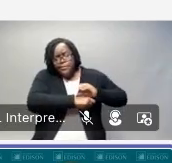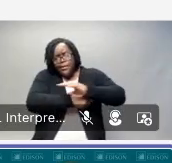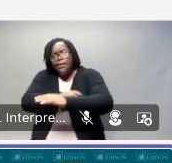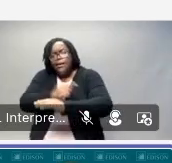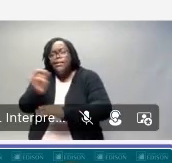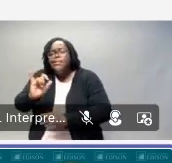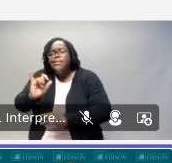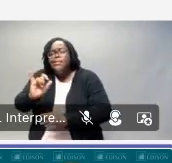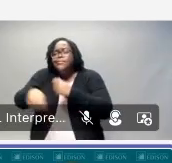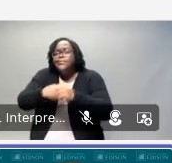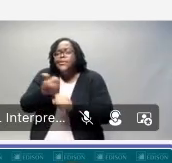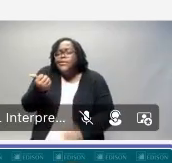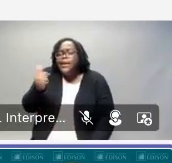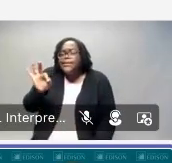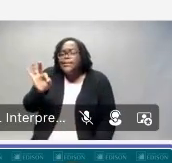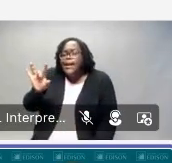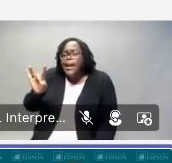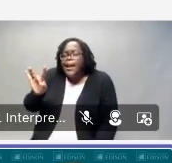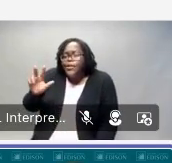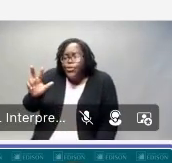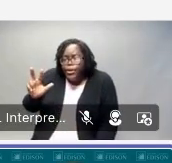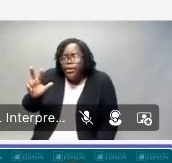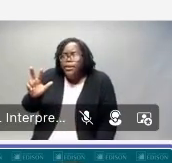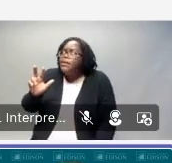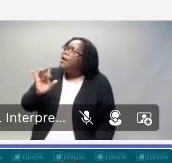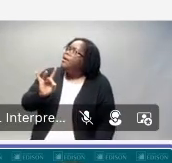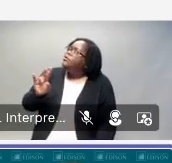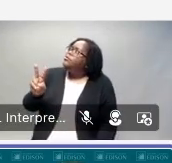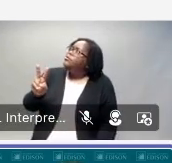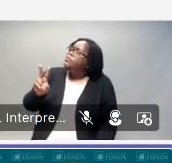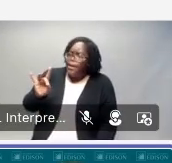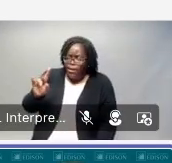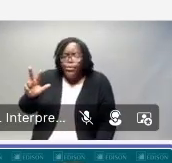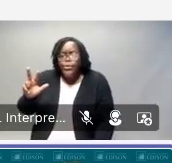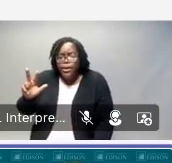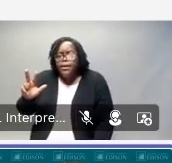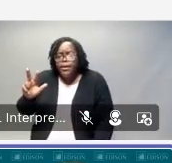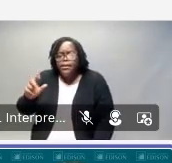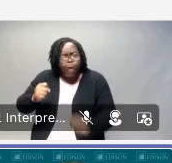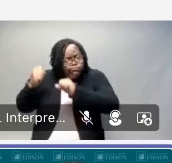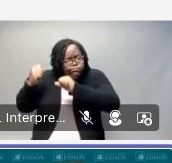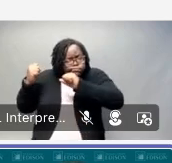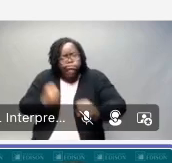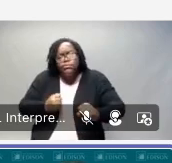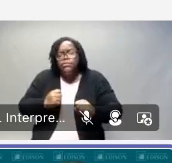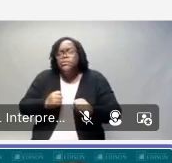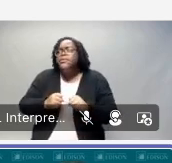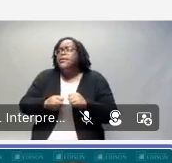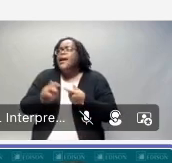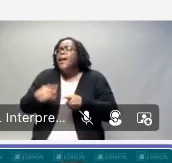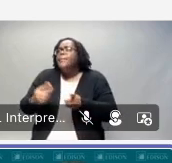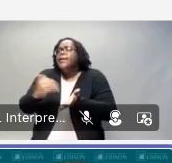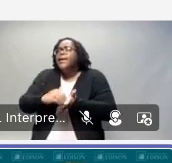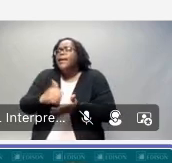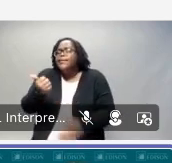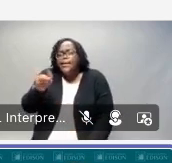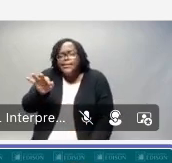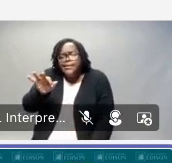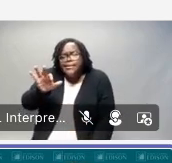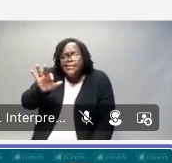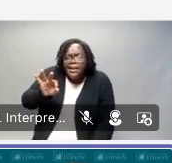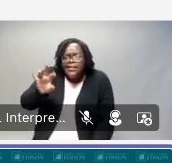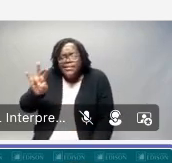in 1983 or 82, 83, and when we had the strong El Nino in 97, 98,